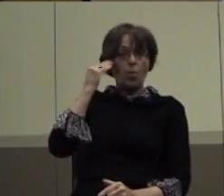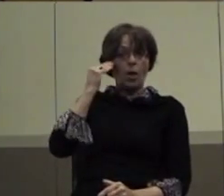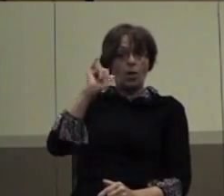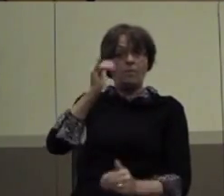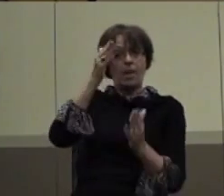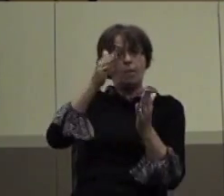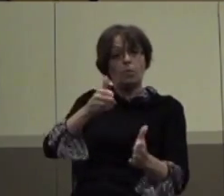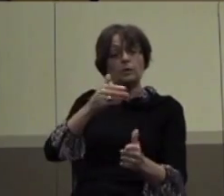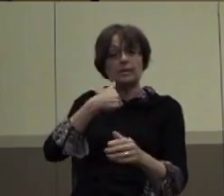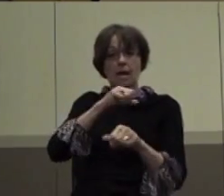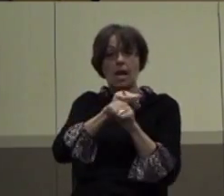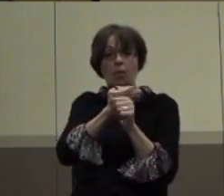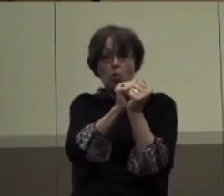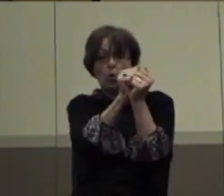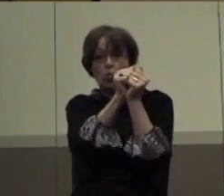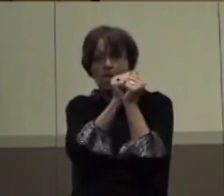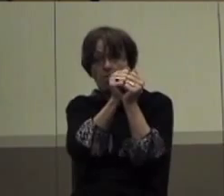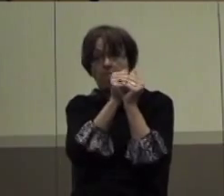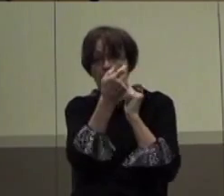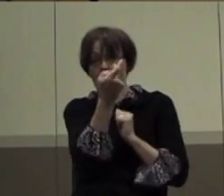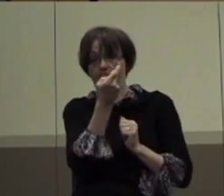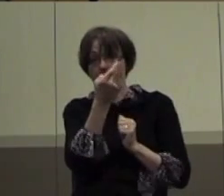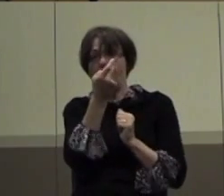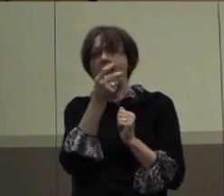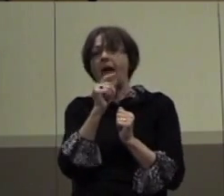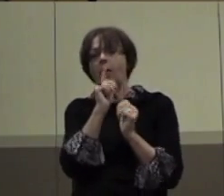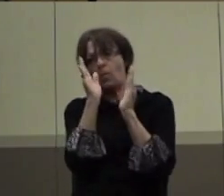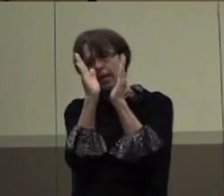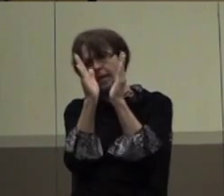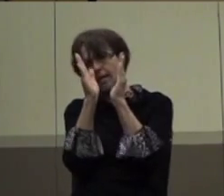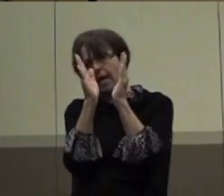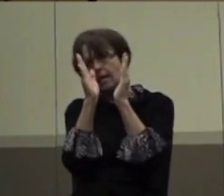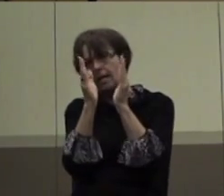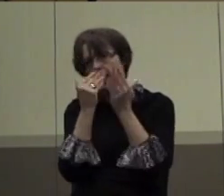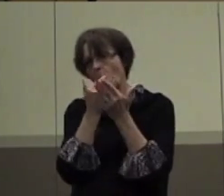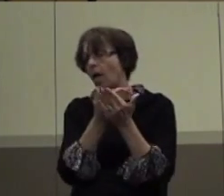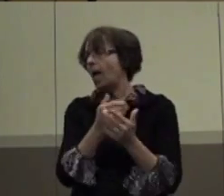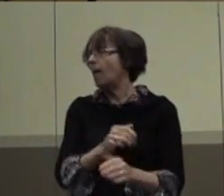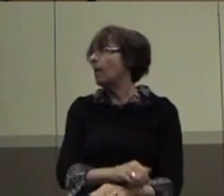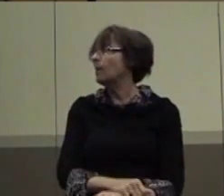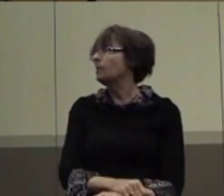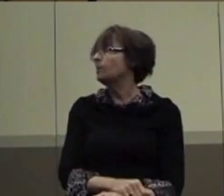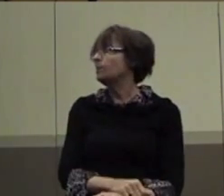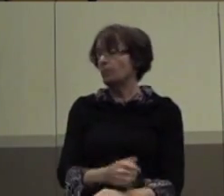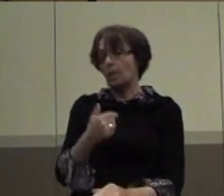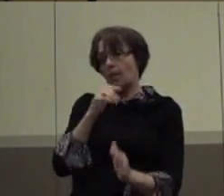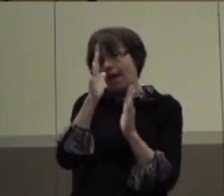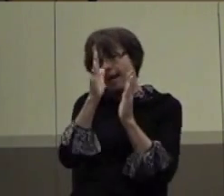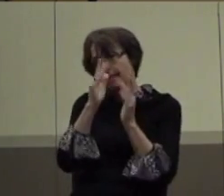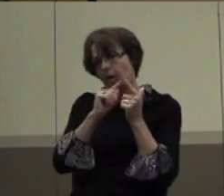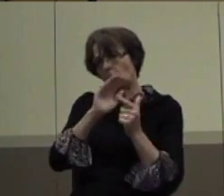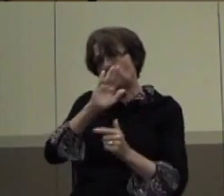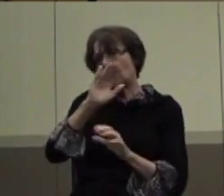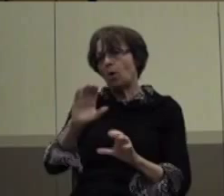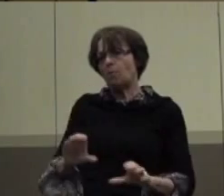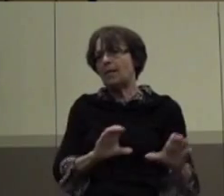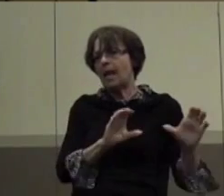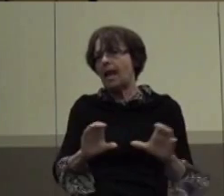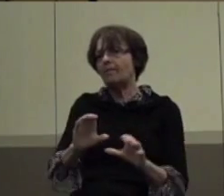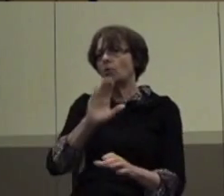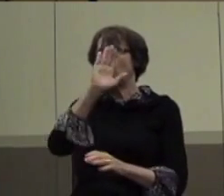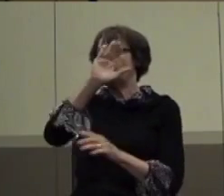person I'm working with, and am I attending well to them? Okay, am I attending to their behavior, to